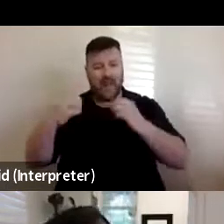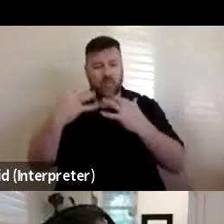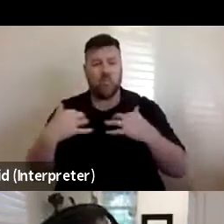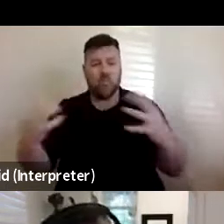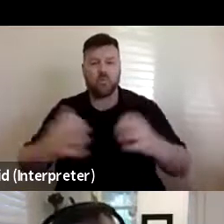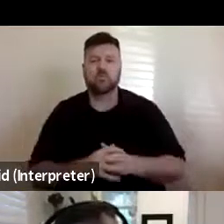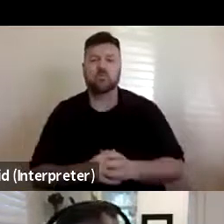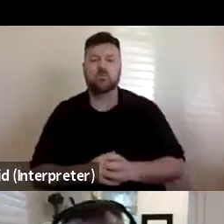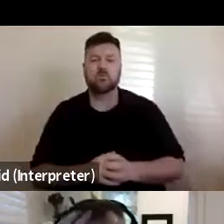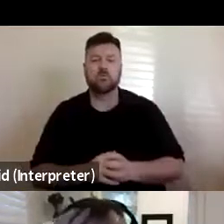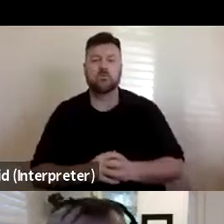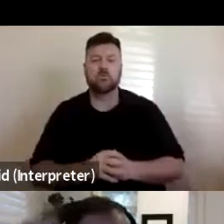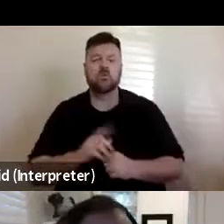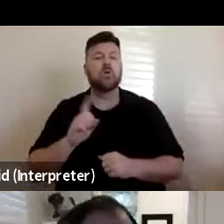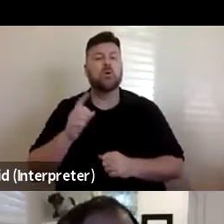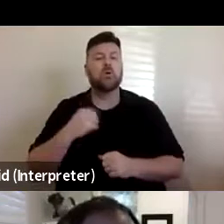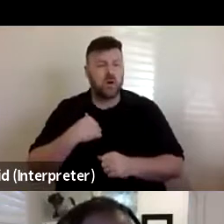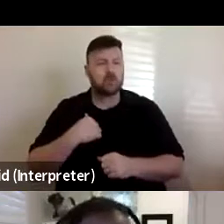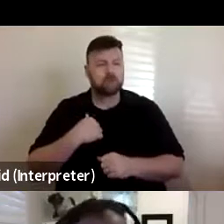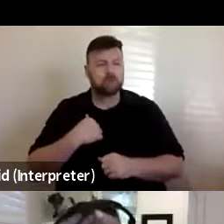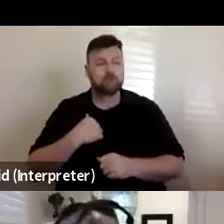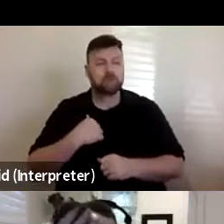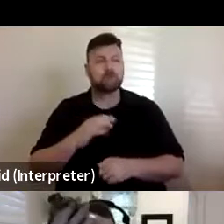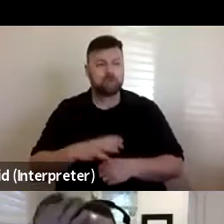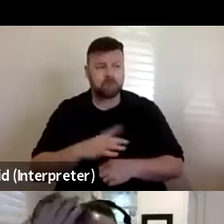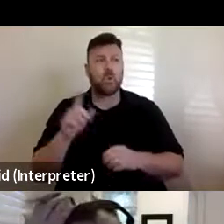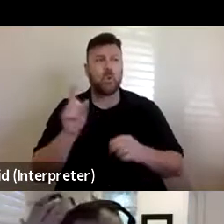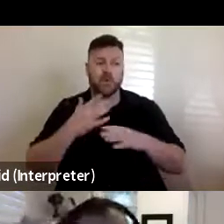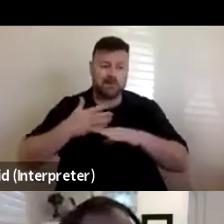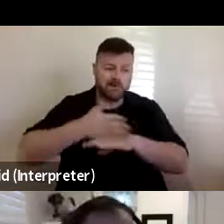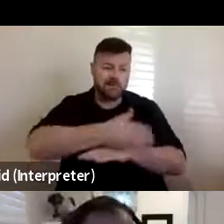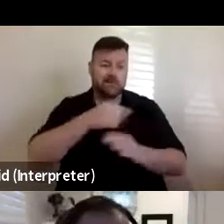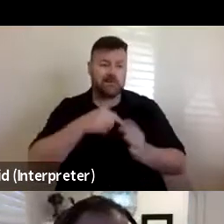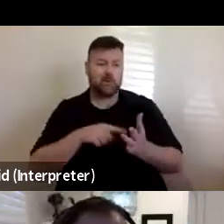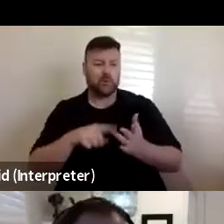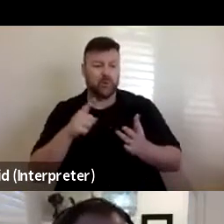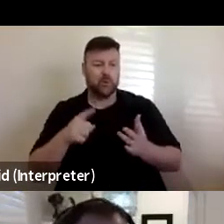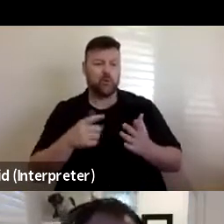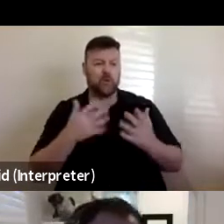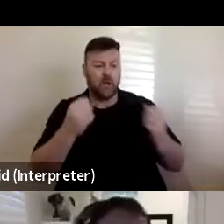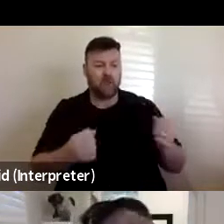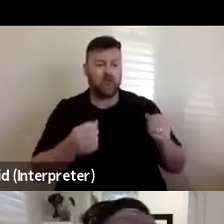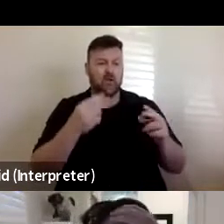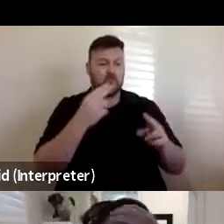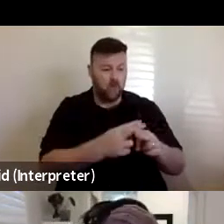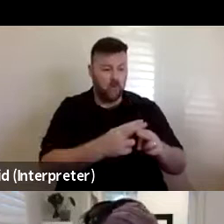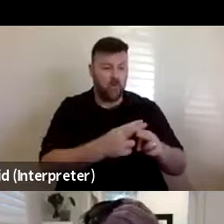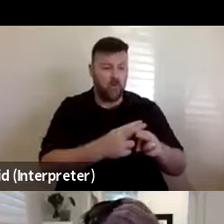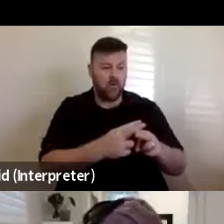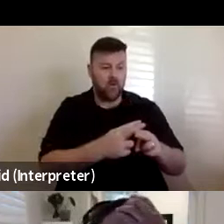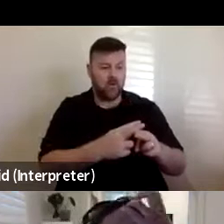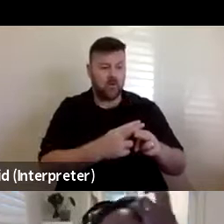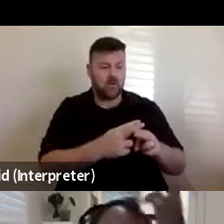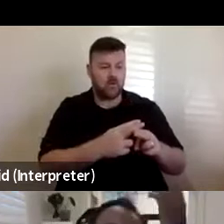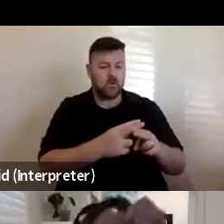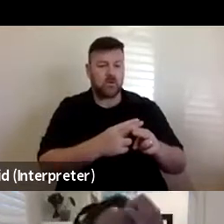that we invested in programming and production, we almost have had to set aside the same amount of time in education.